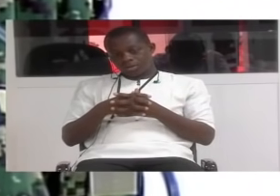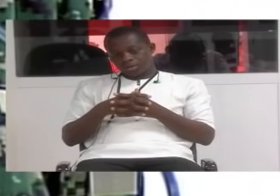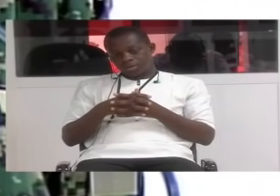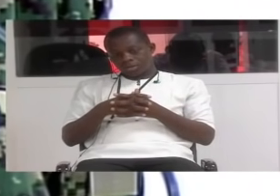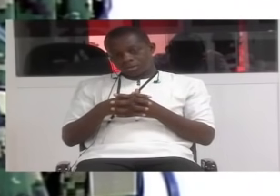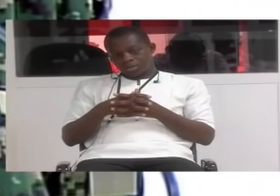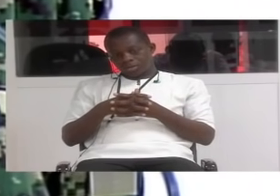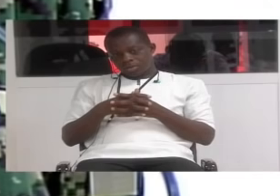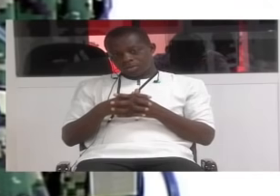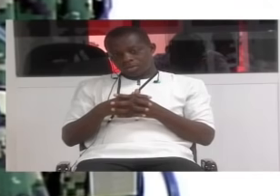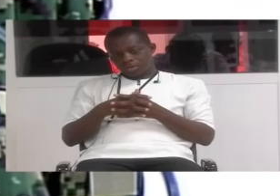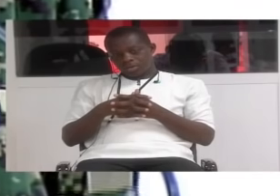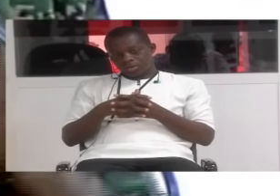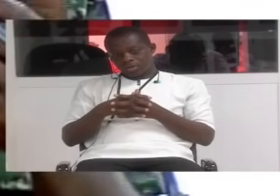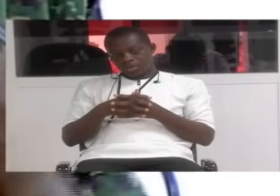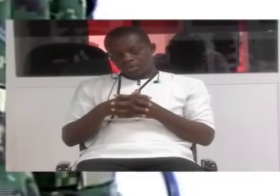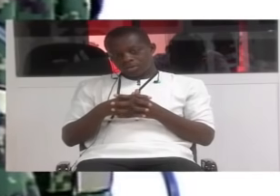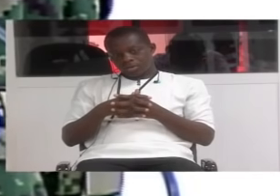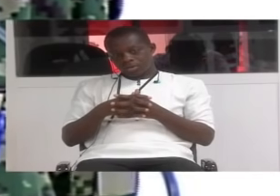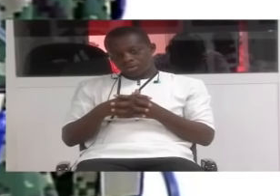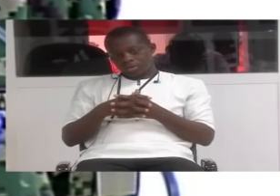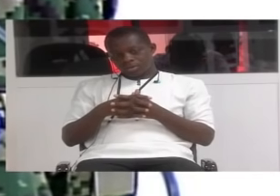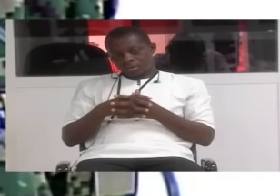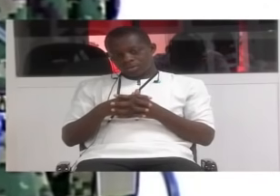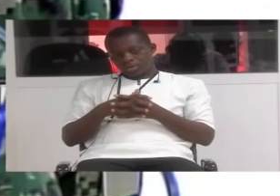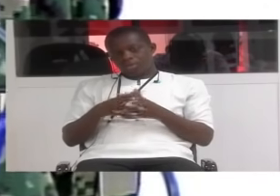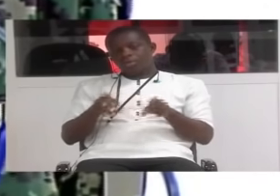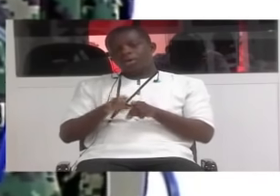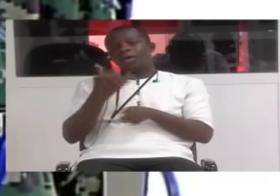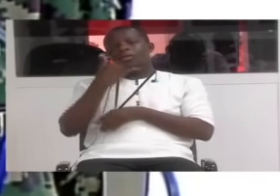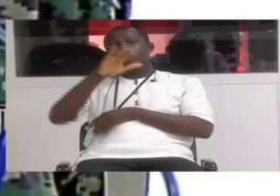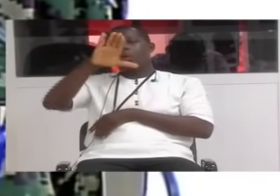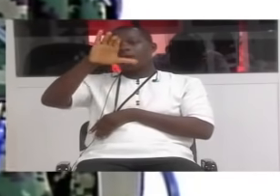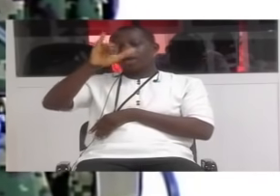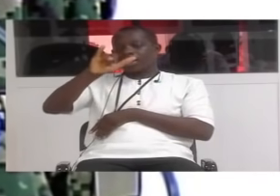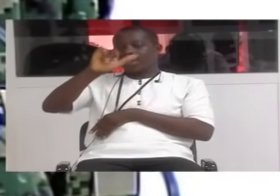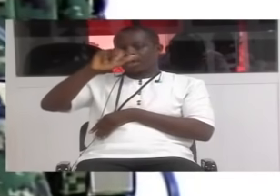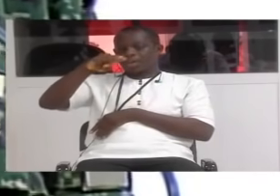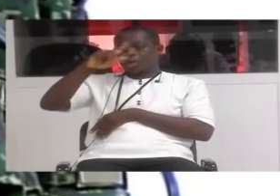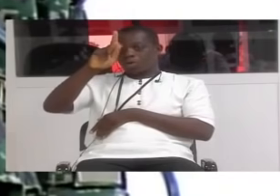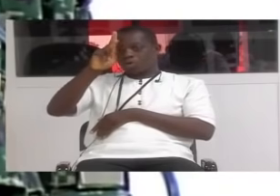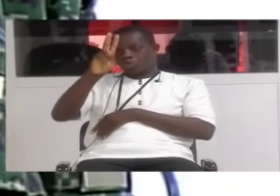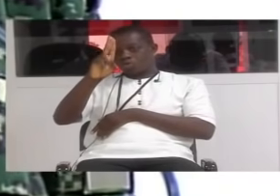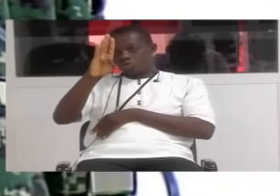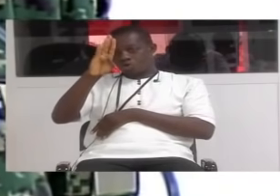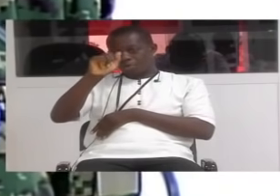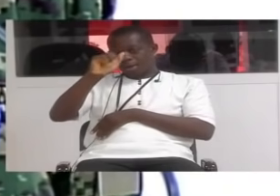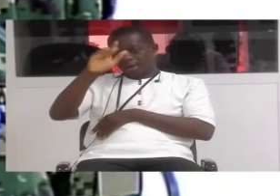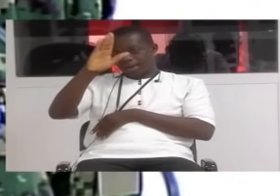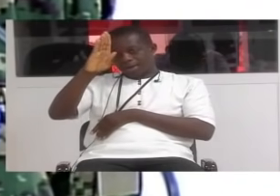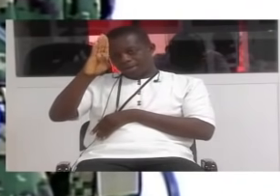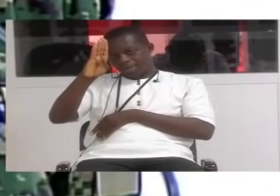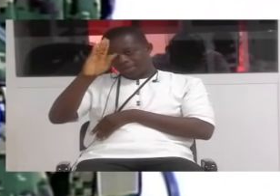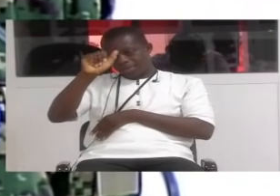Baji. Yankuba. Help me with the name, please. Is it Yankuba? Yankuba Baji. Yankuba Baji. And in NIA